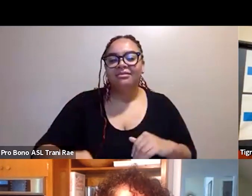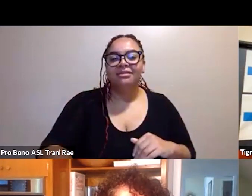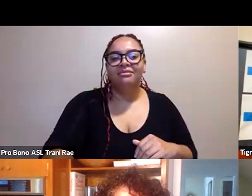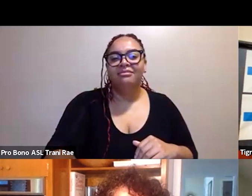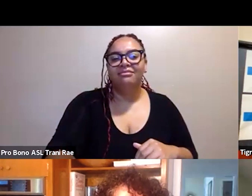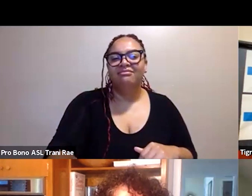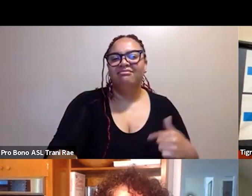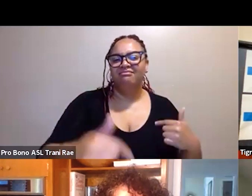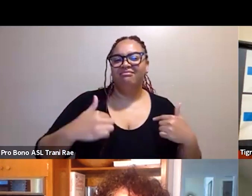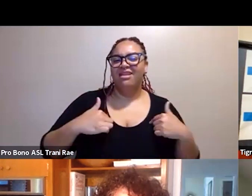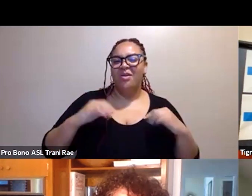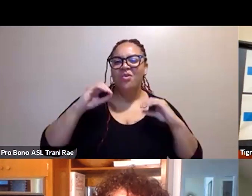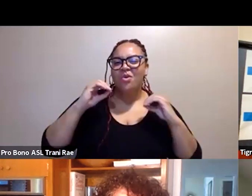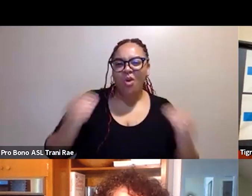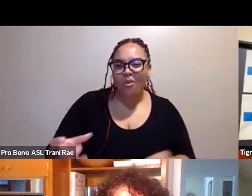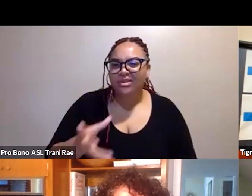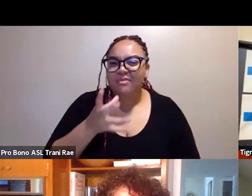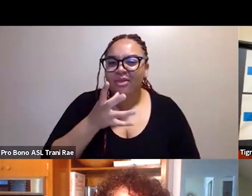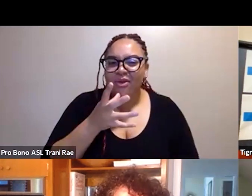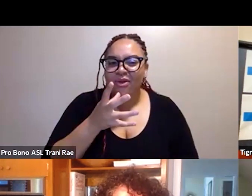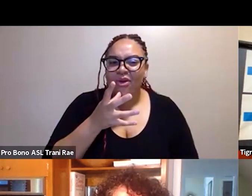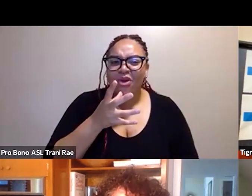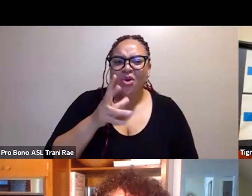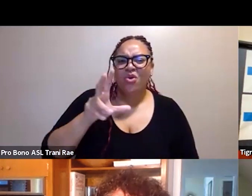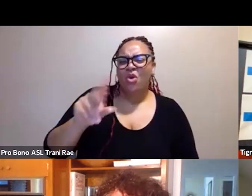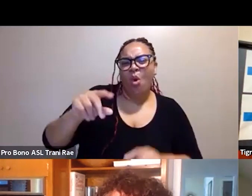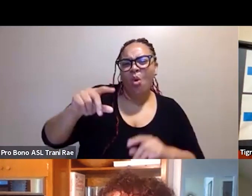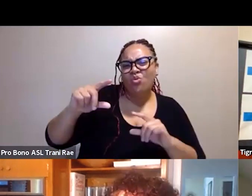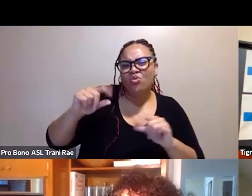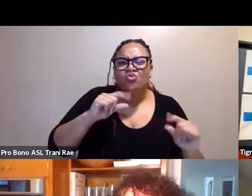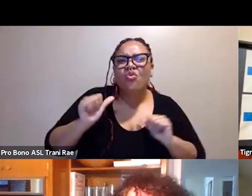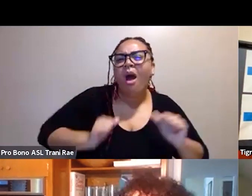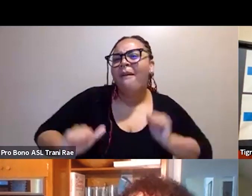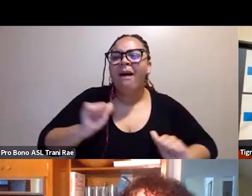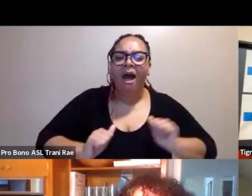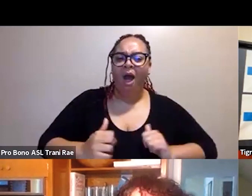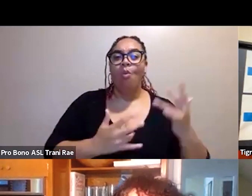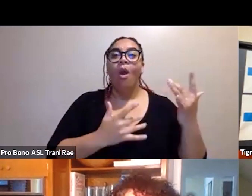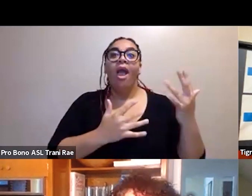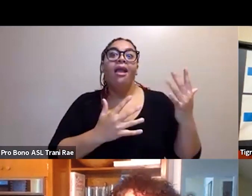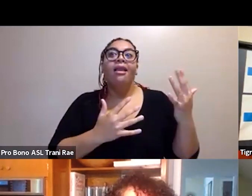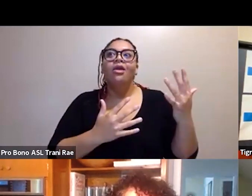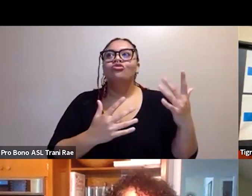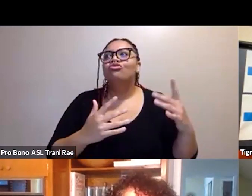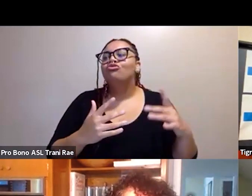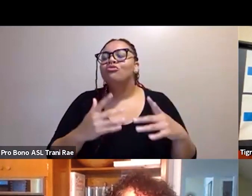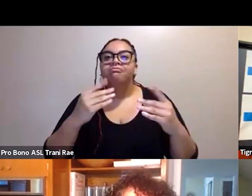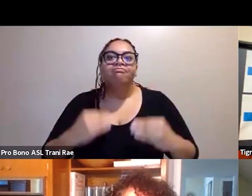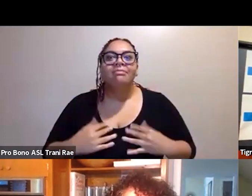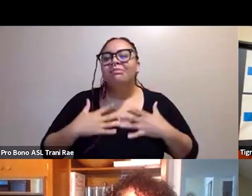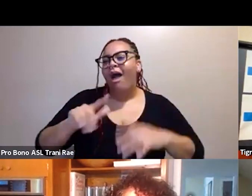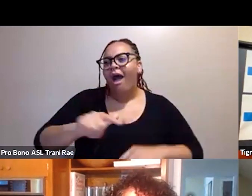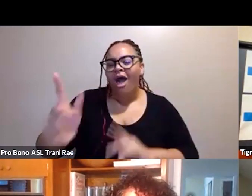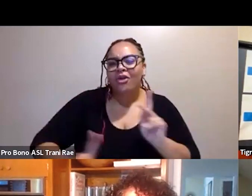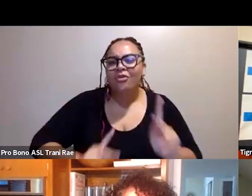no one's proxy mother, no Oedipal drama waiting to inspire a Greek chorus. No humans may enter the